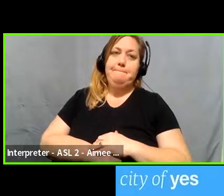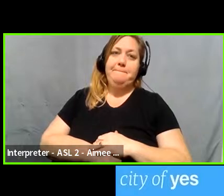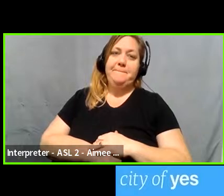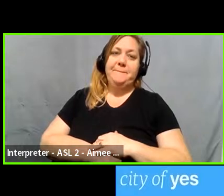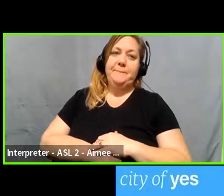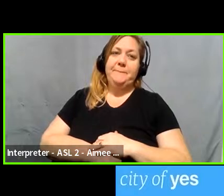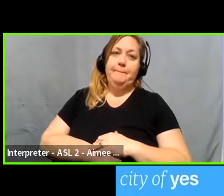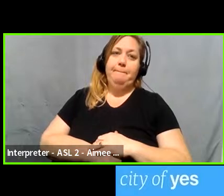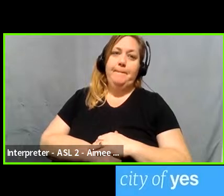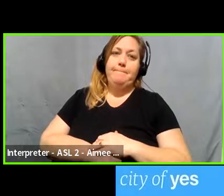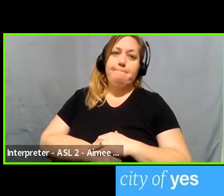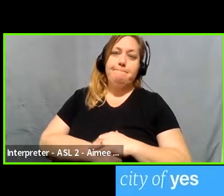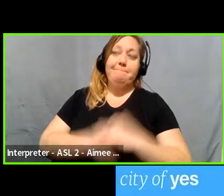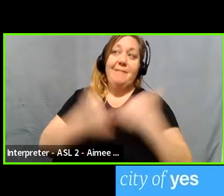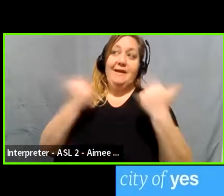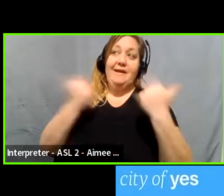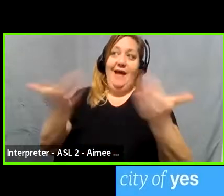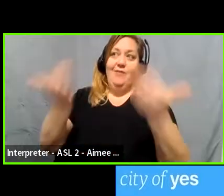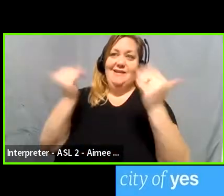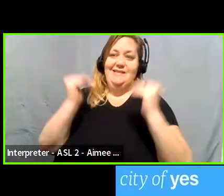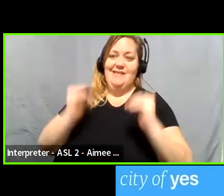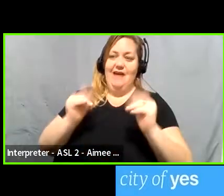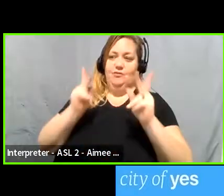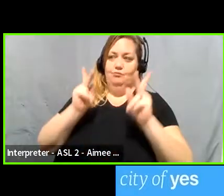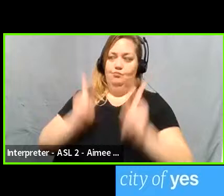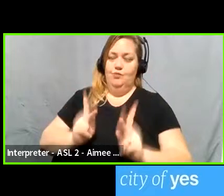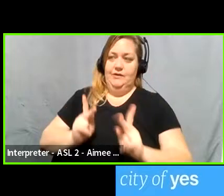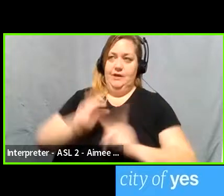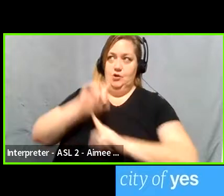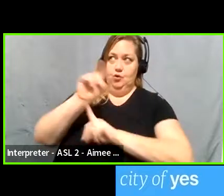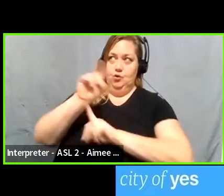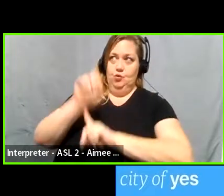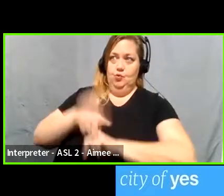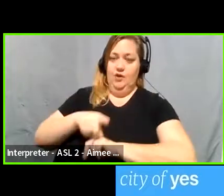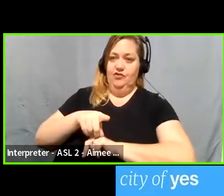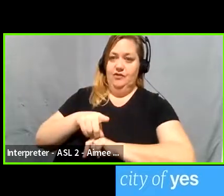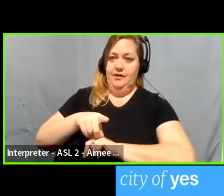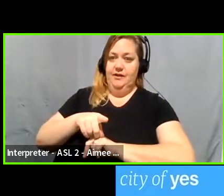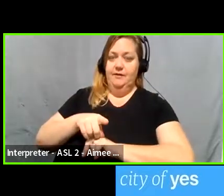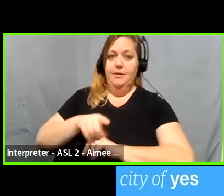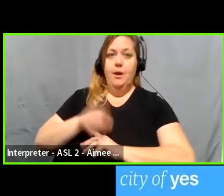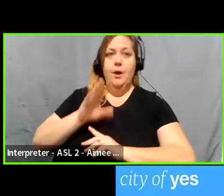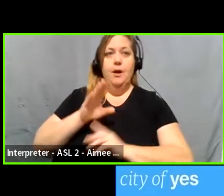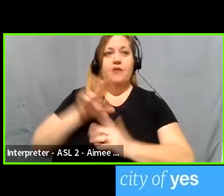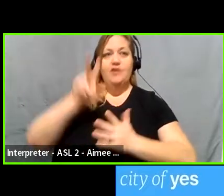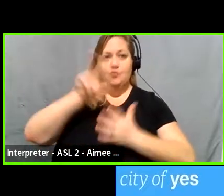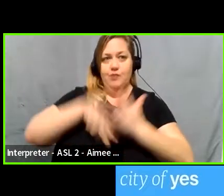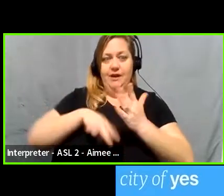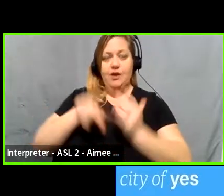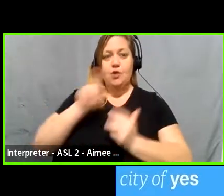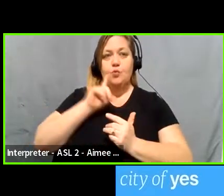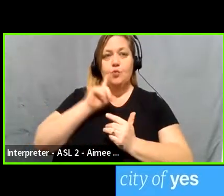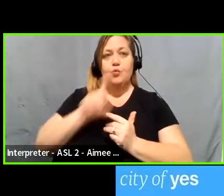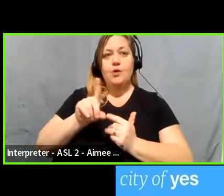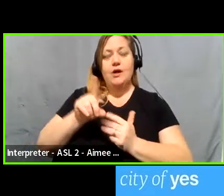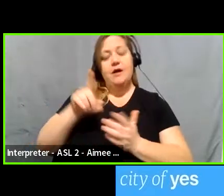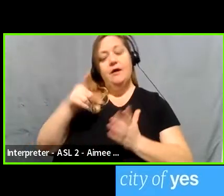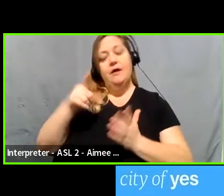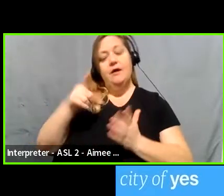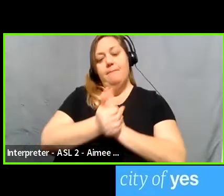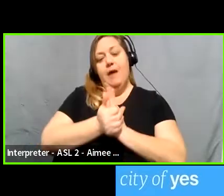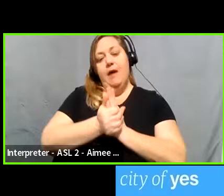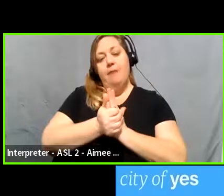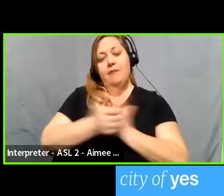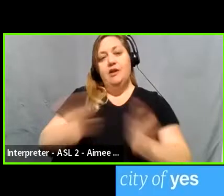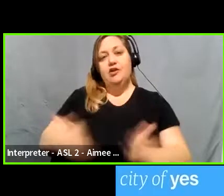Now I'll go to the next question. Would the text amendment encourage landlords of rent-stabilized multifamily